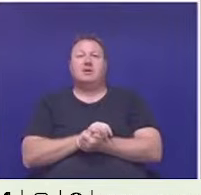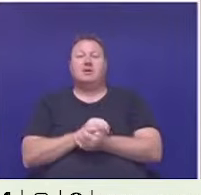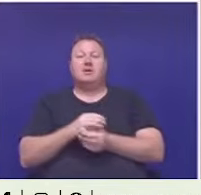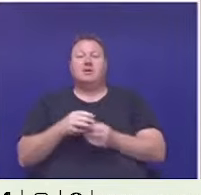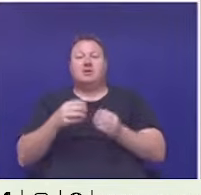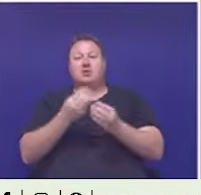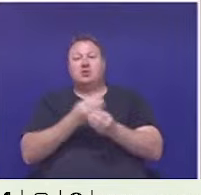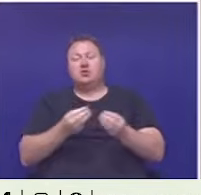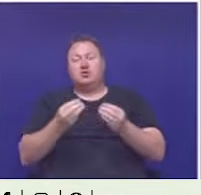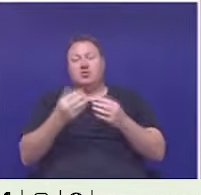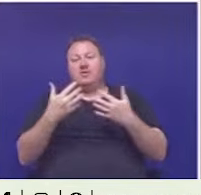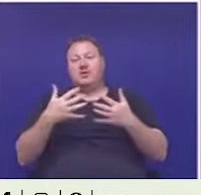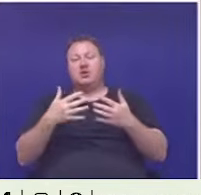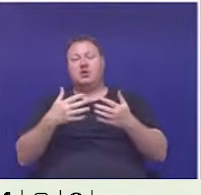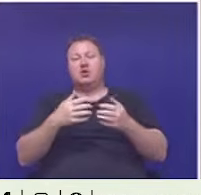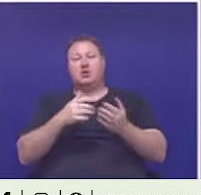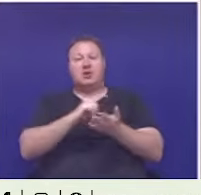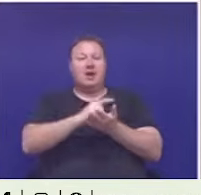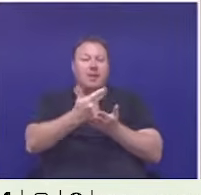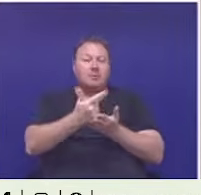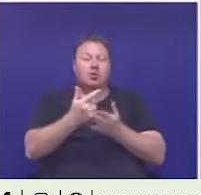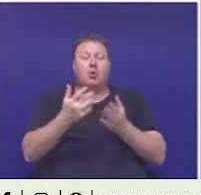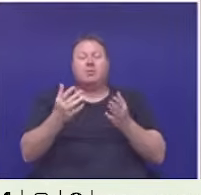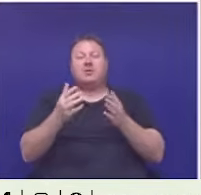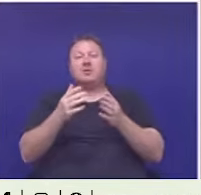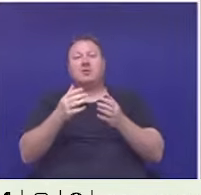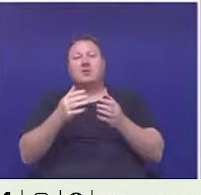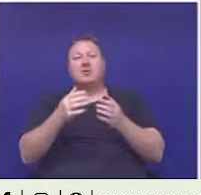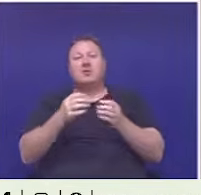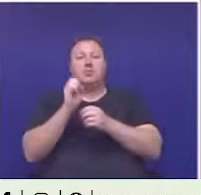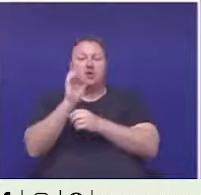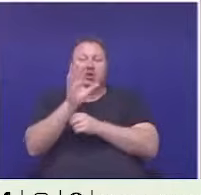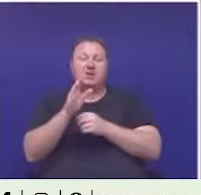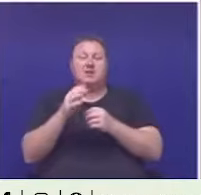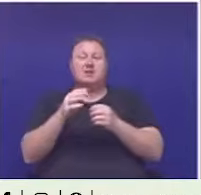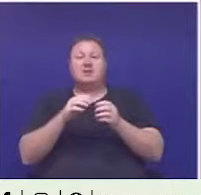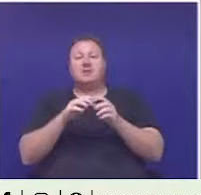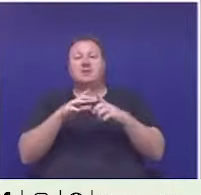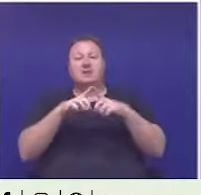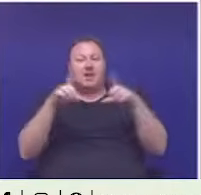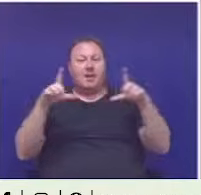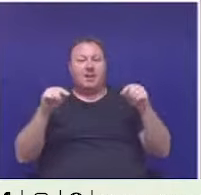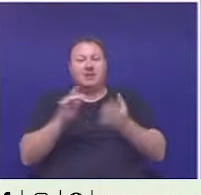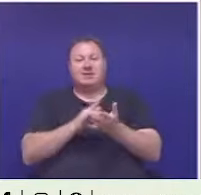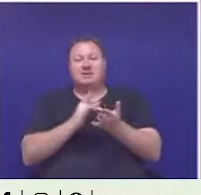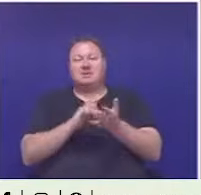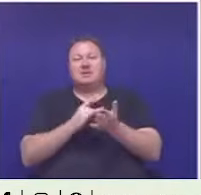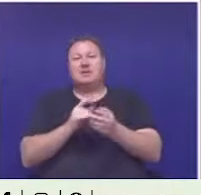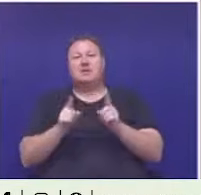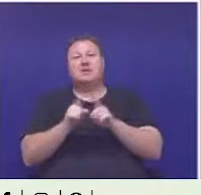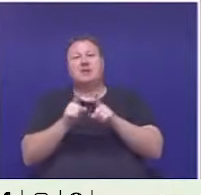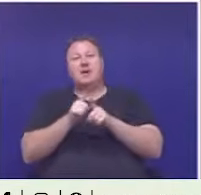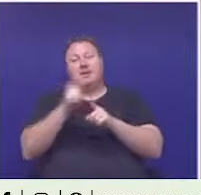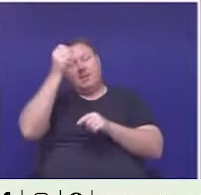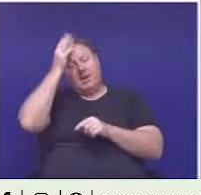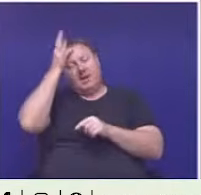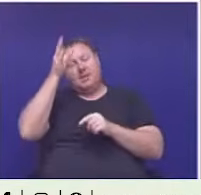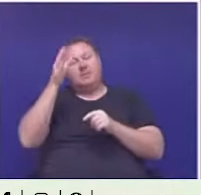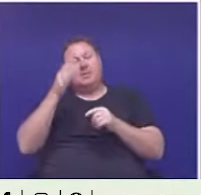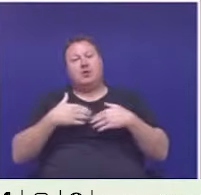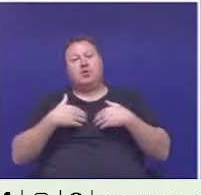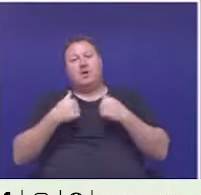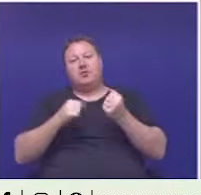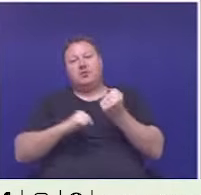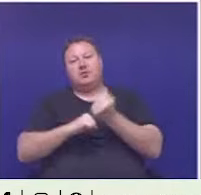and projectors, which are due on the 23rd of March. The academic recovery support is also reinforced through partners